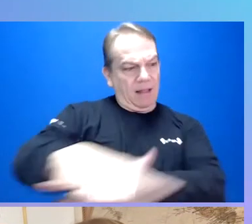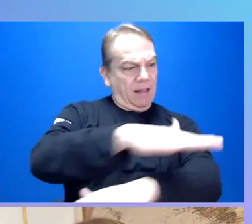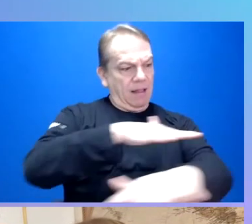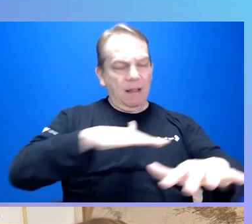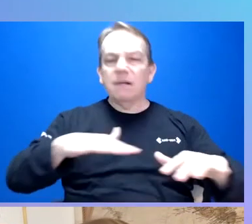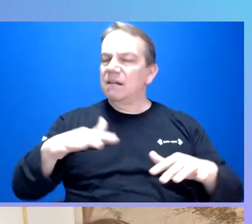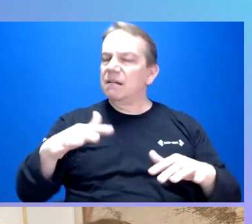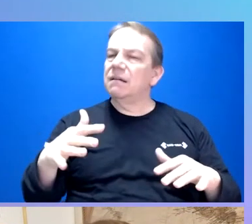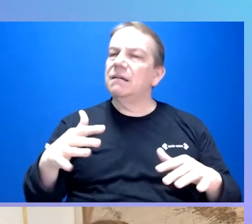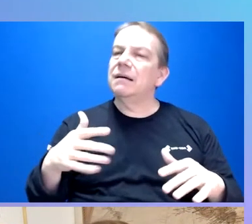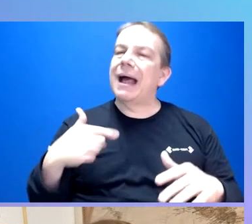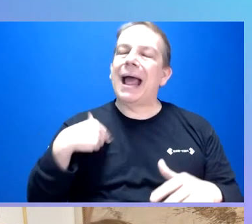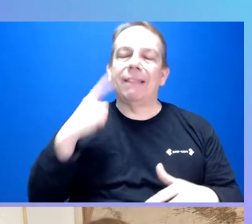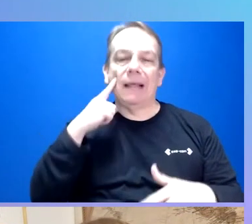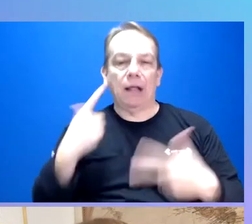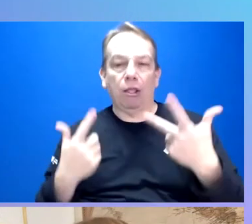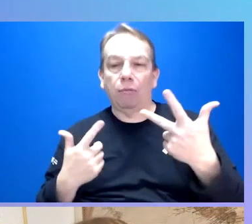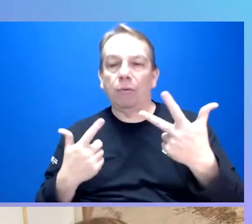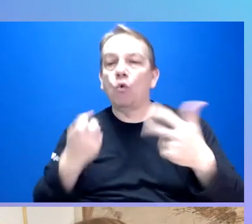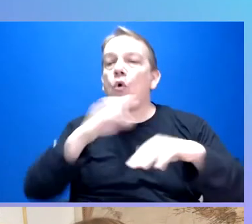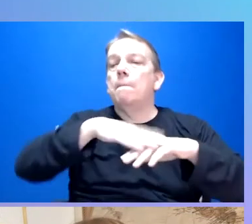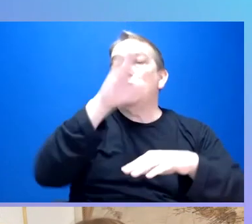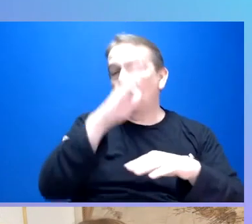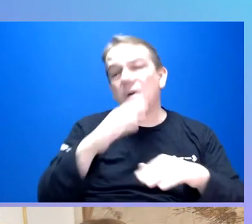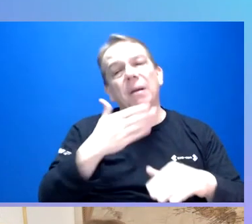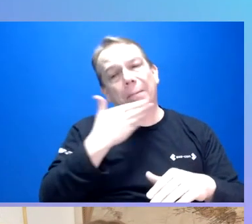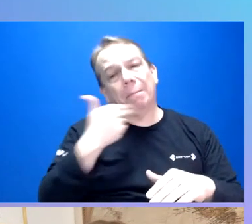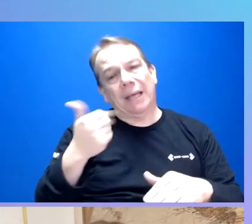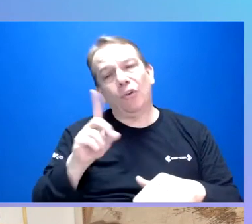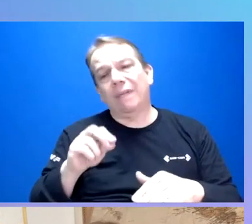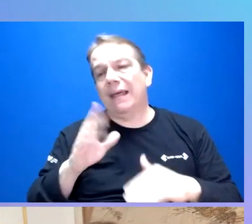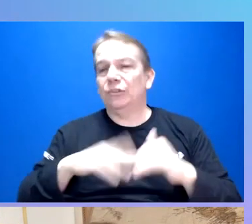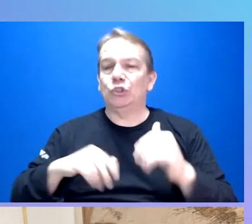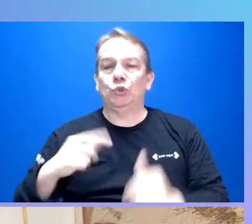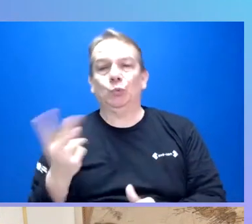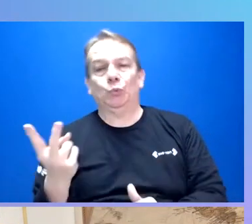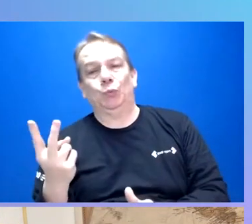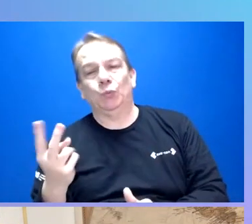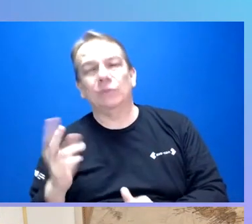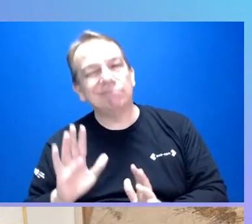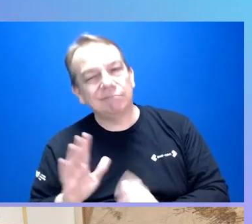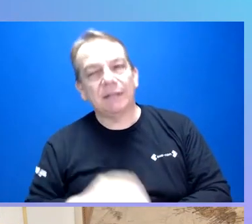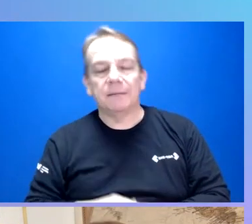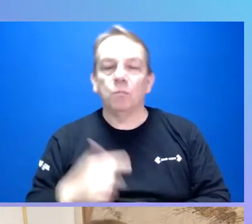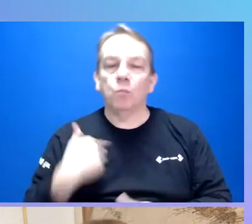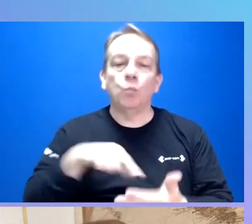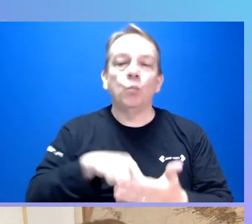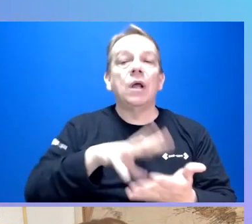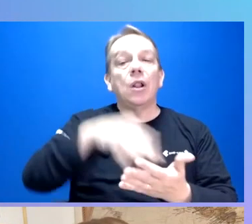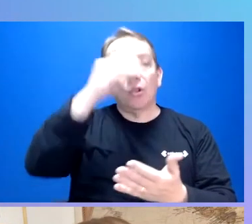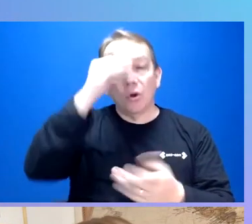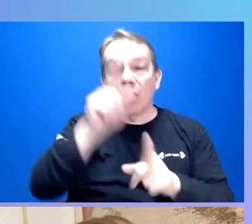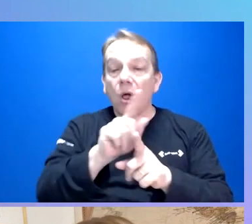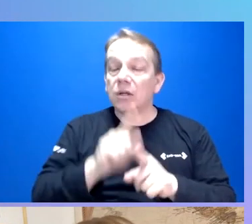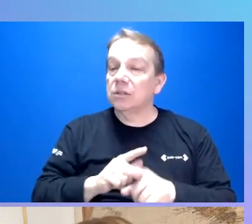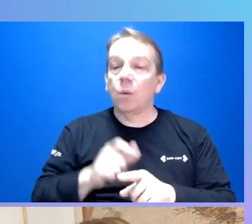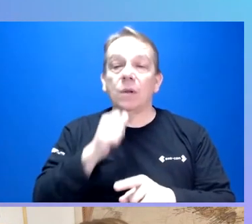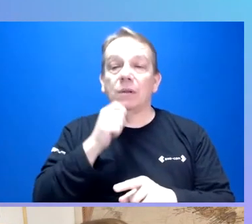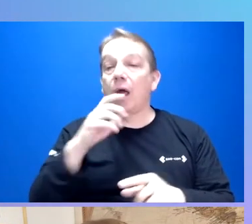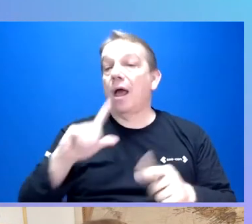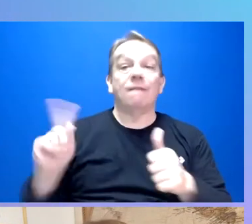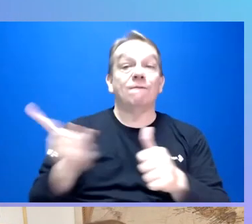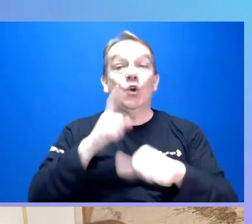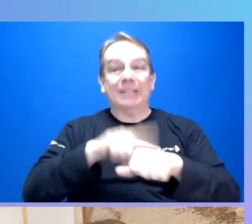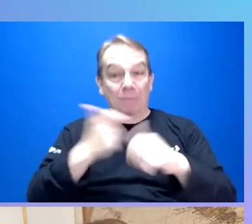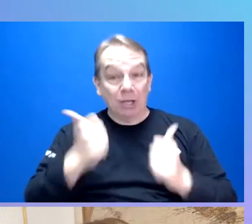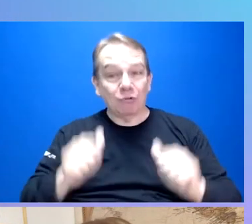think aiming for 3 or more is a good benchmark to meet. The second thing we learned is that you are not going to get it right on the first